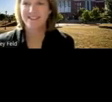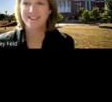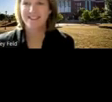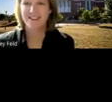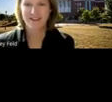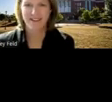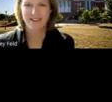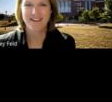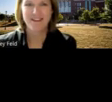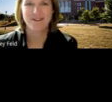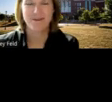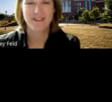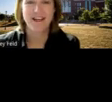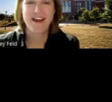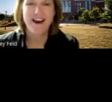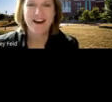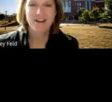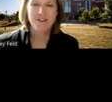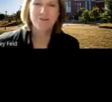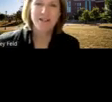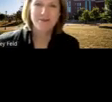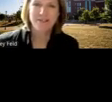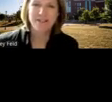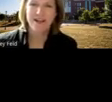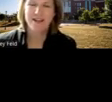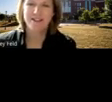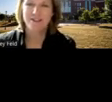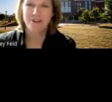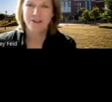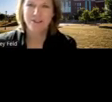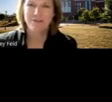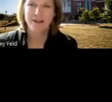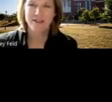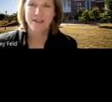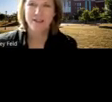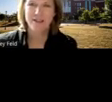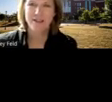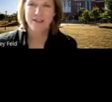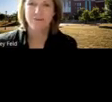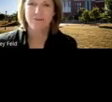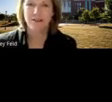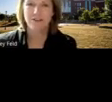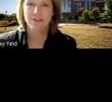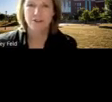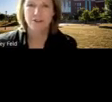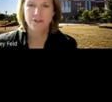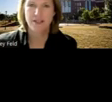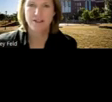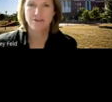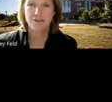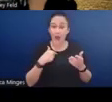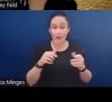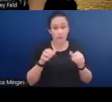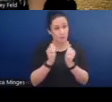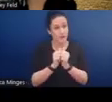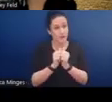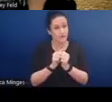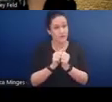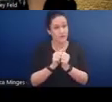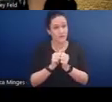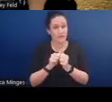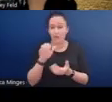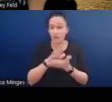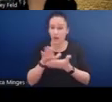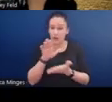Yes, we are. Okay. Thank you so much. So my name's Dr. Hartley Feld, and I am with the College of Nursing at the University of